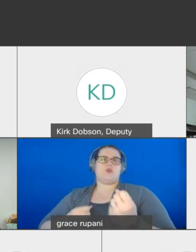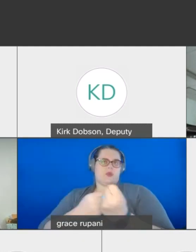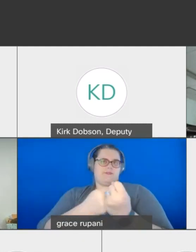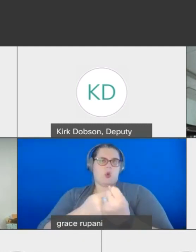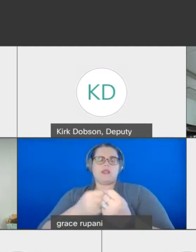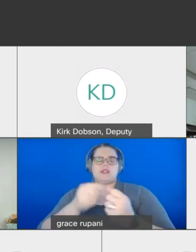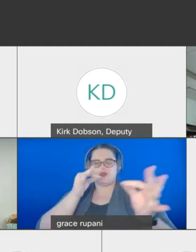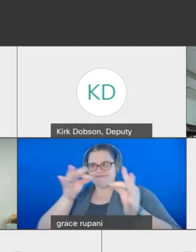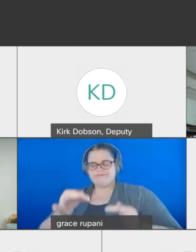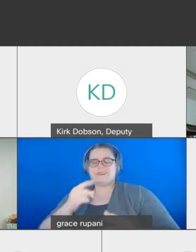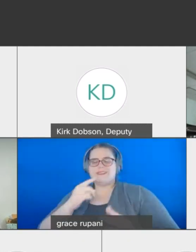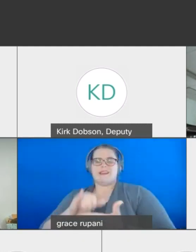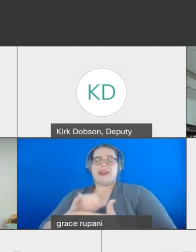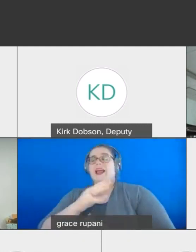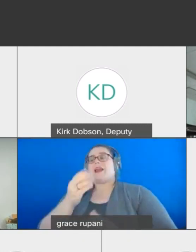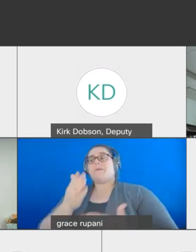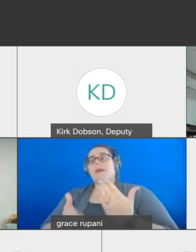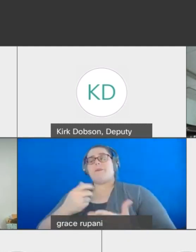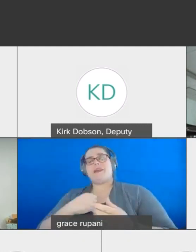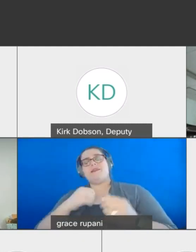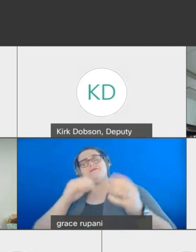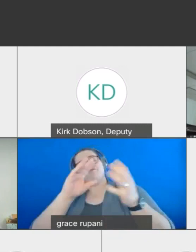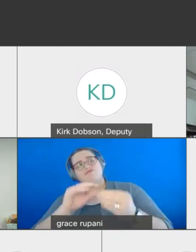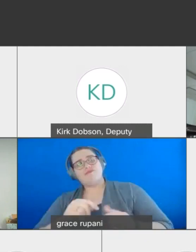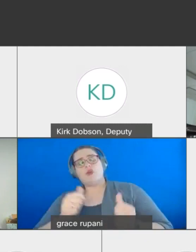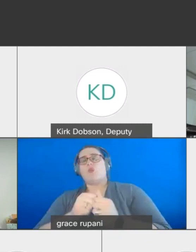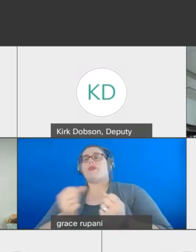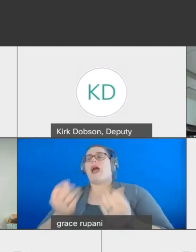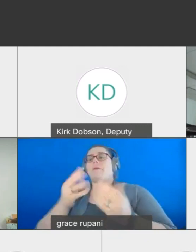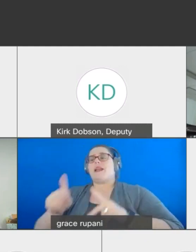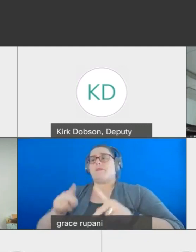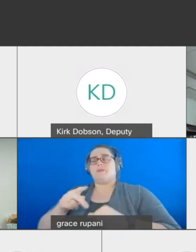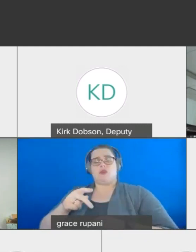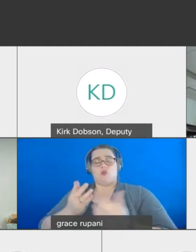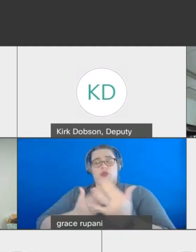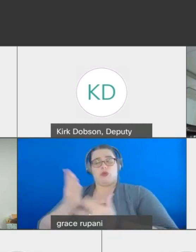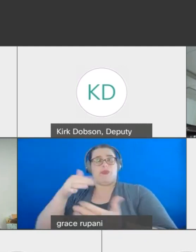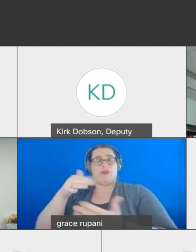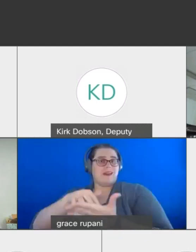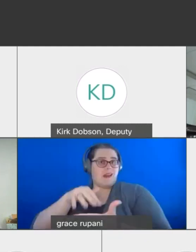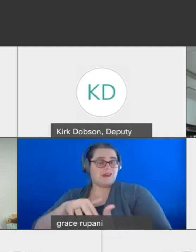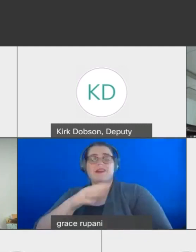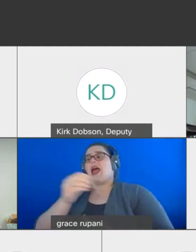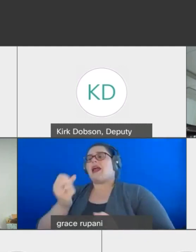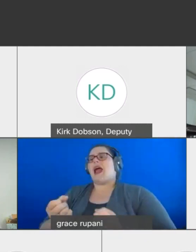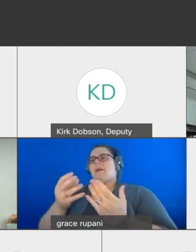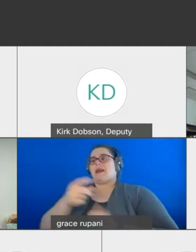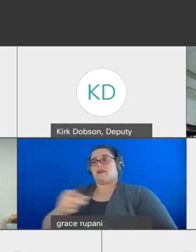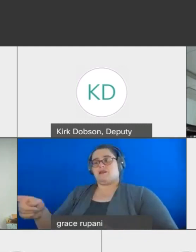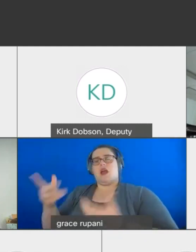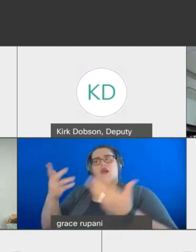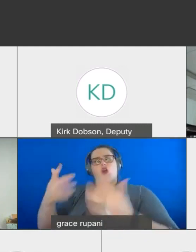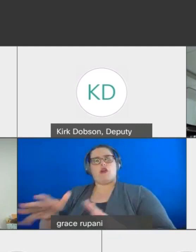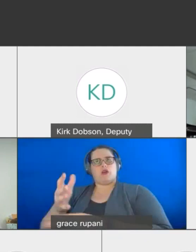and maybe even follow up with how many individuals were in the study, and how many individuals have already received a vaccine. It's